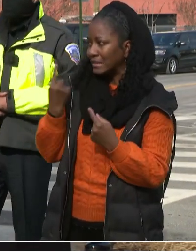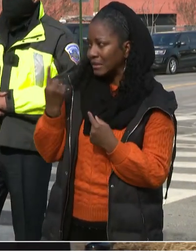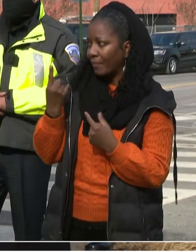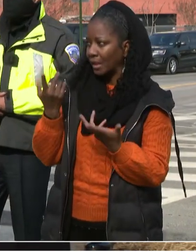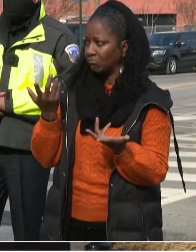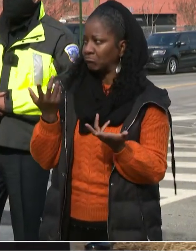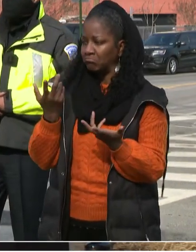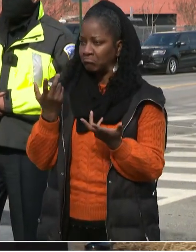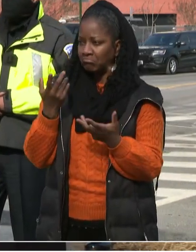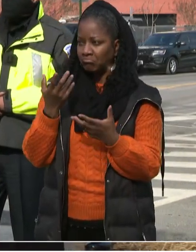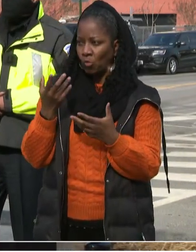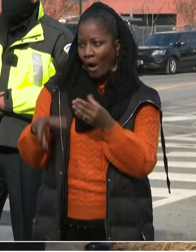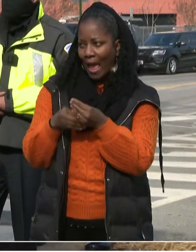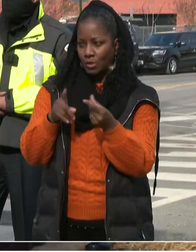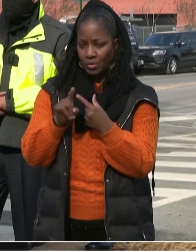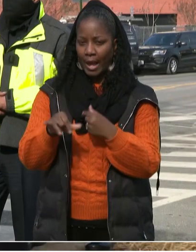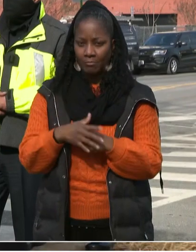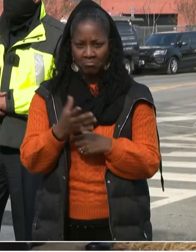in some.